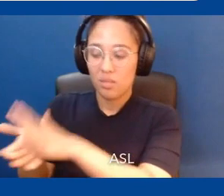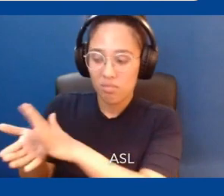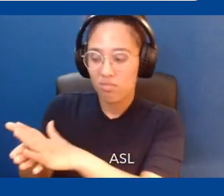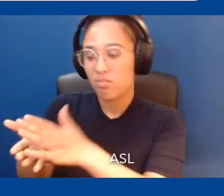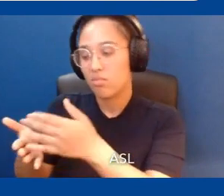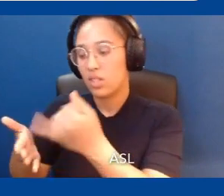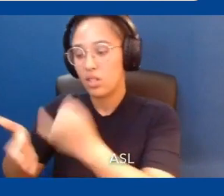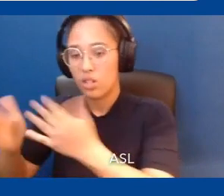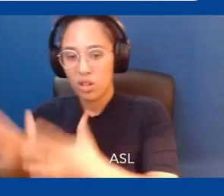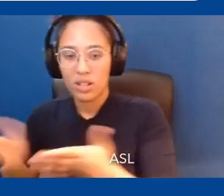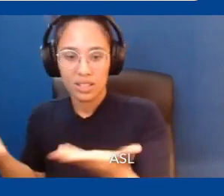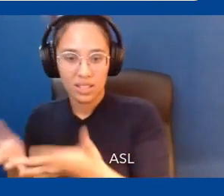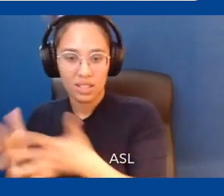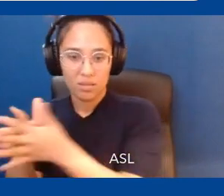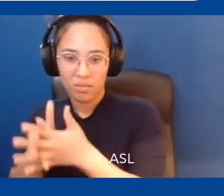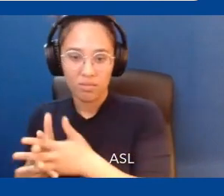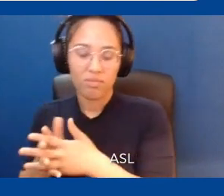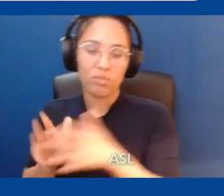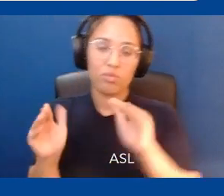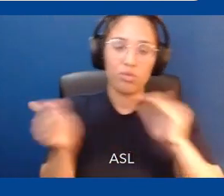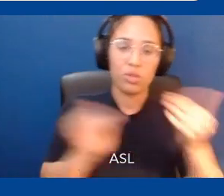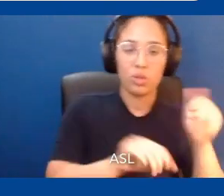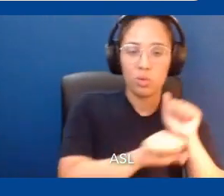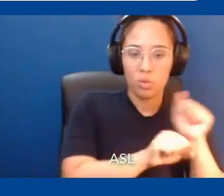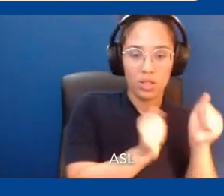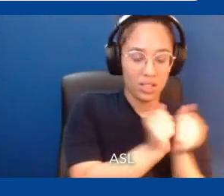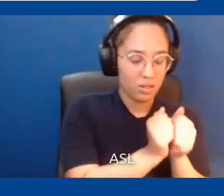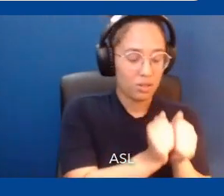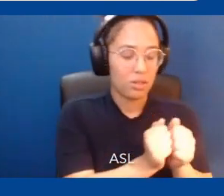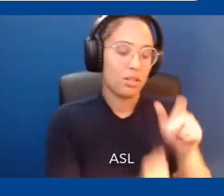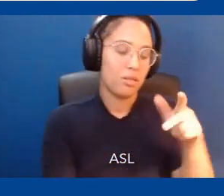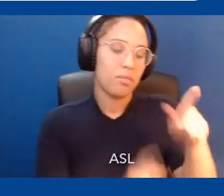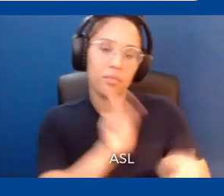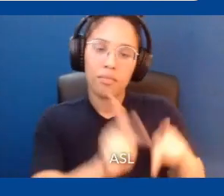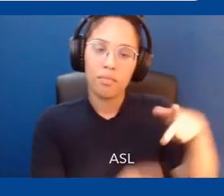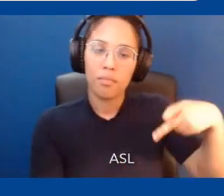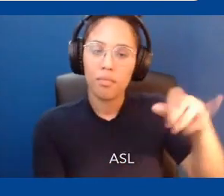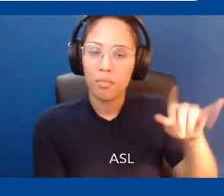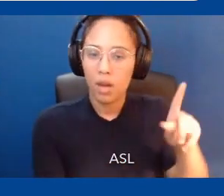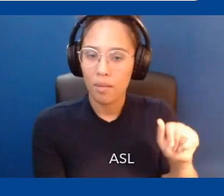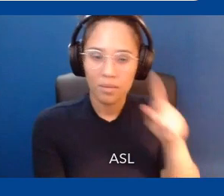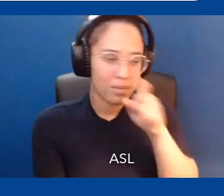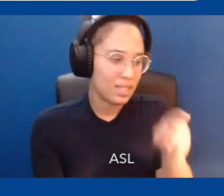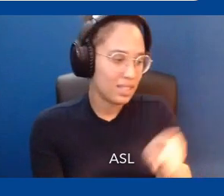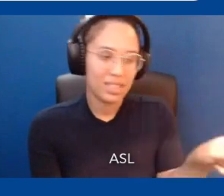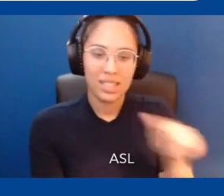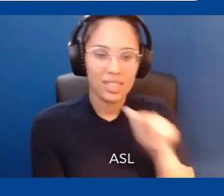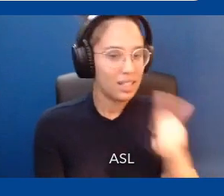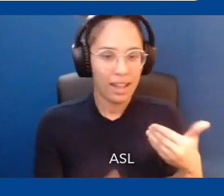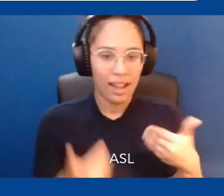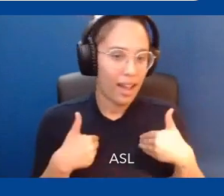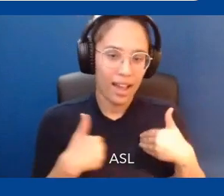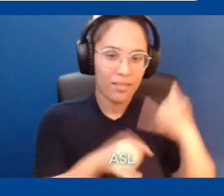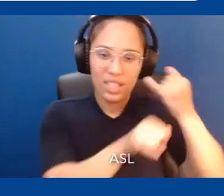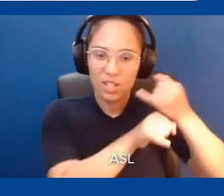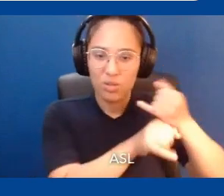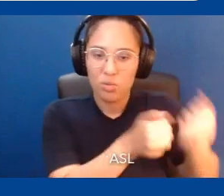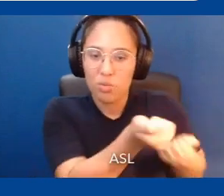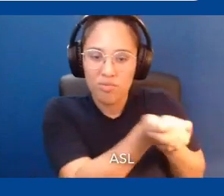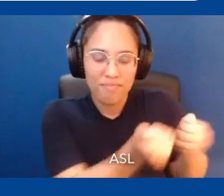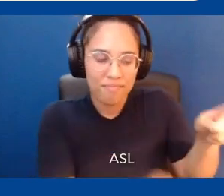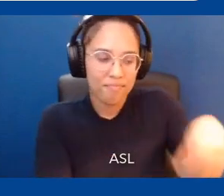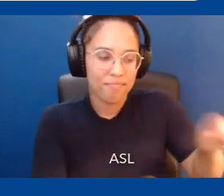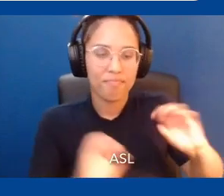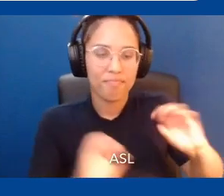precisely because they don't have this like institutional support. So I think what we are trying to do is like to talk